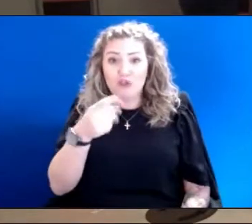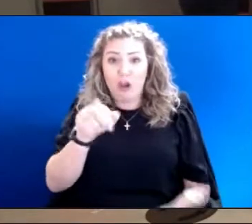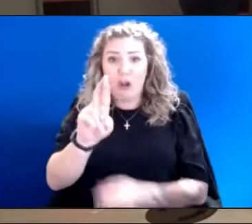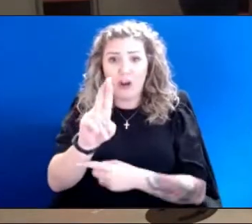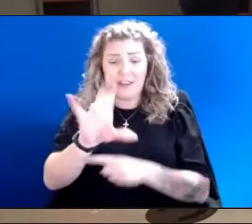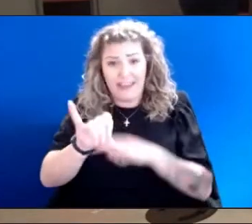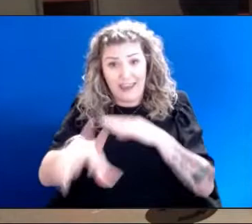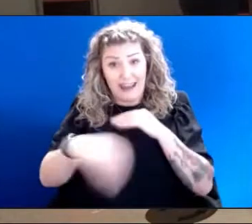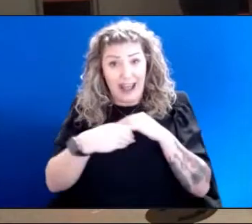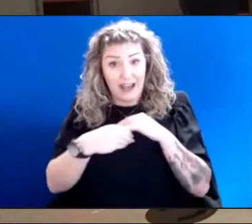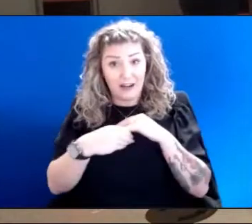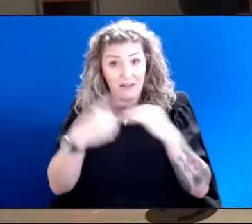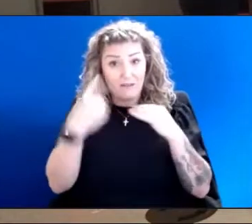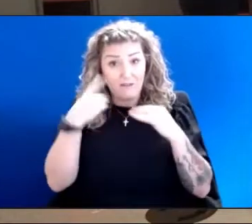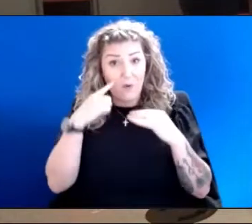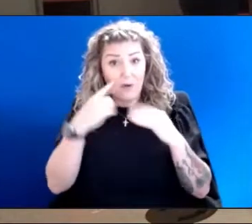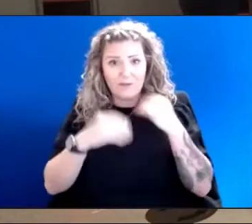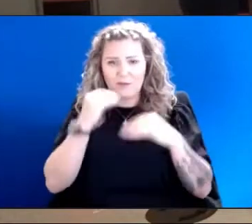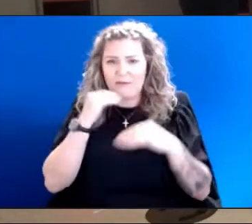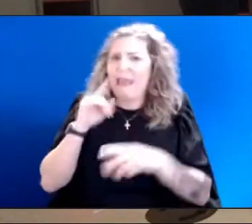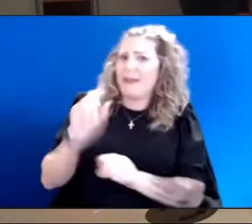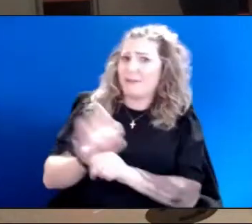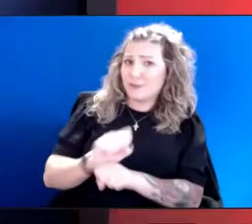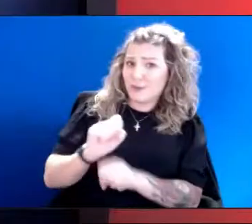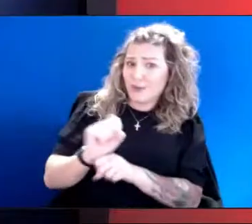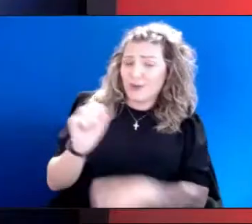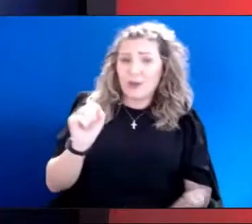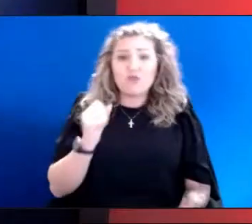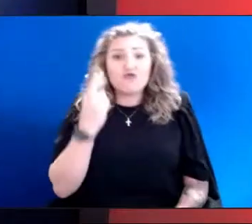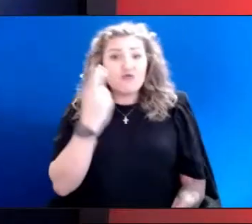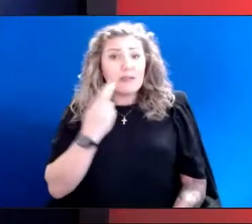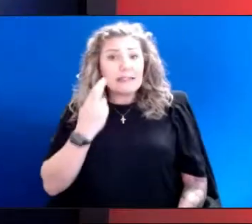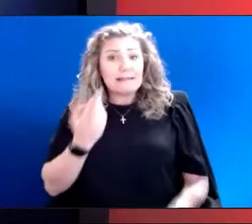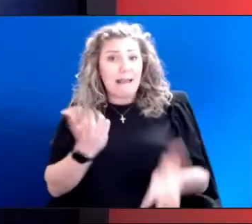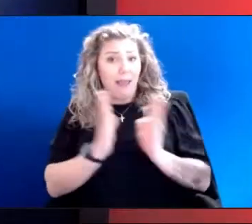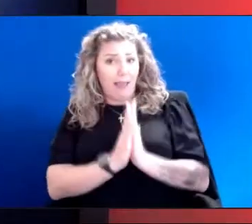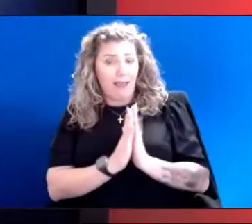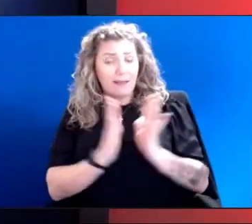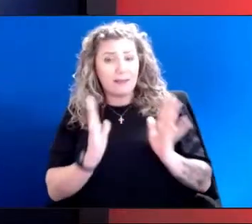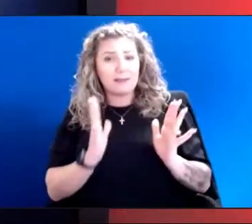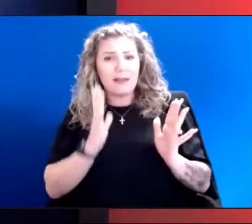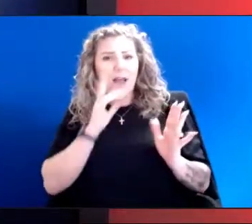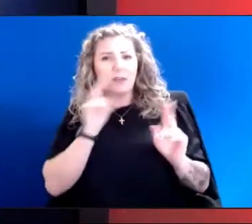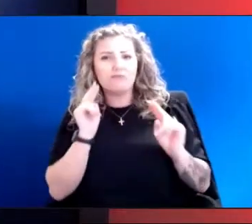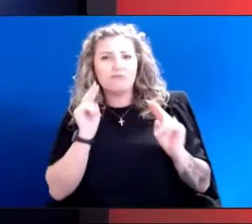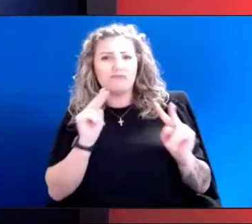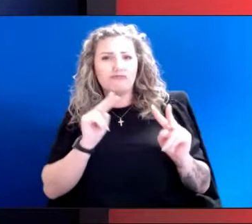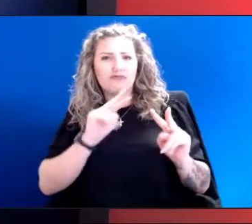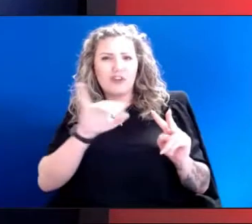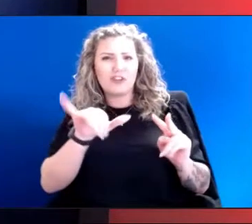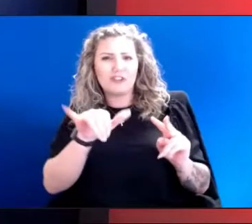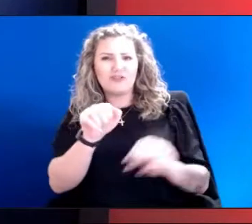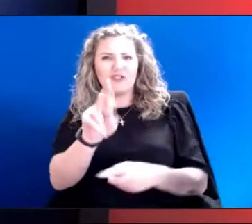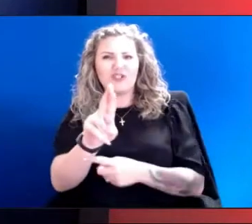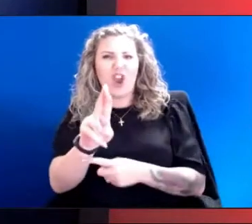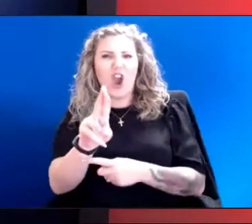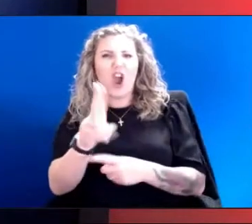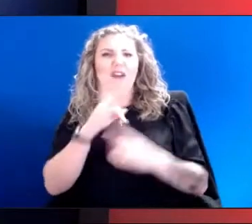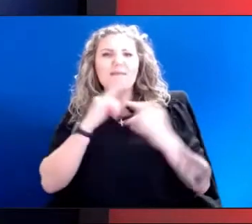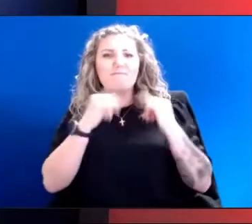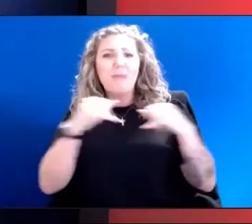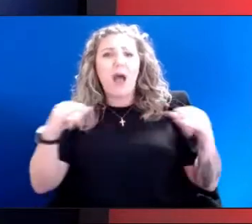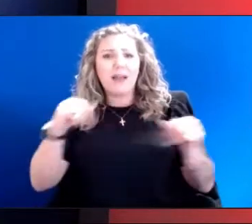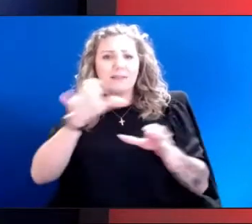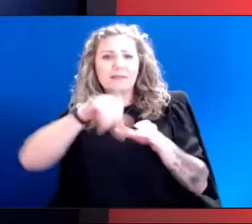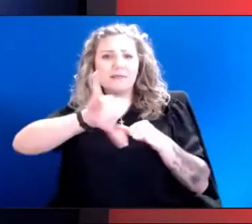in food? Absolutely. The reason I ask is because I was looking at some jars of spaghetti sauce, and some of the spaghetti sauce